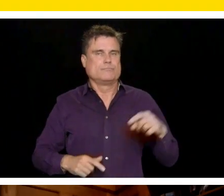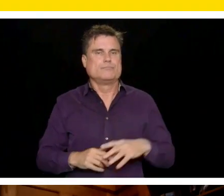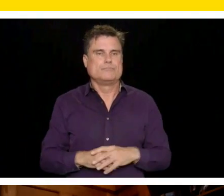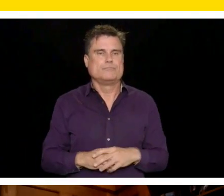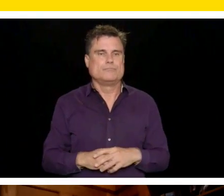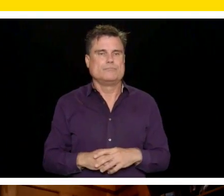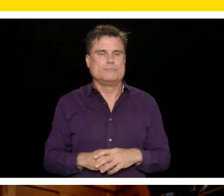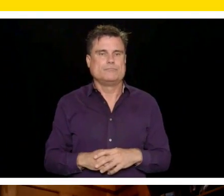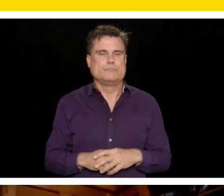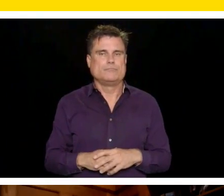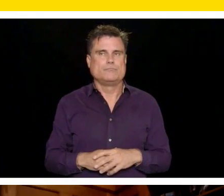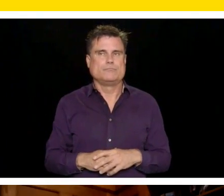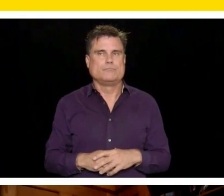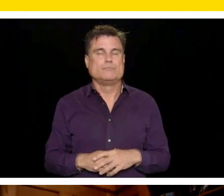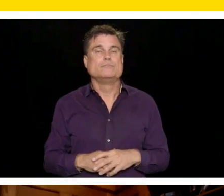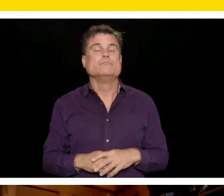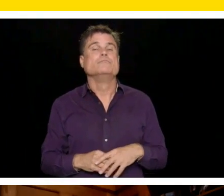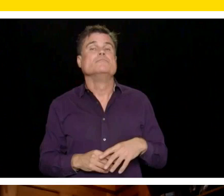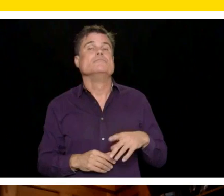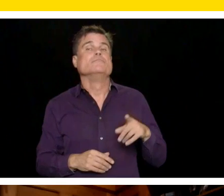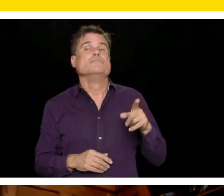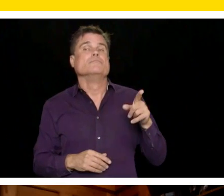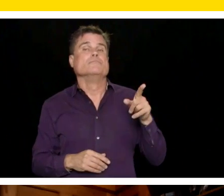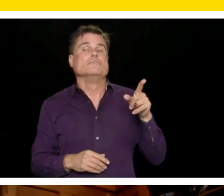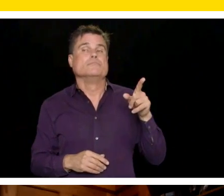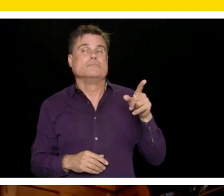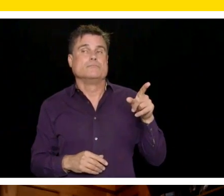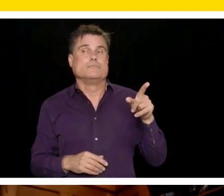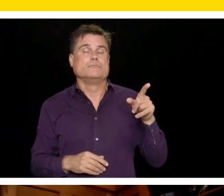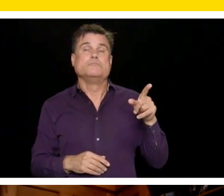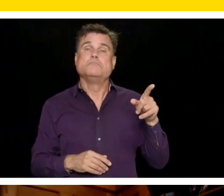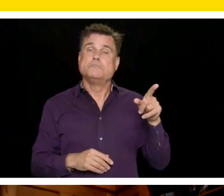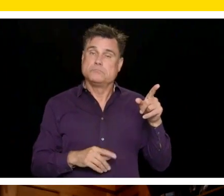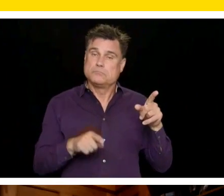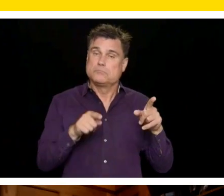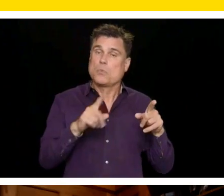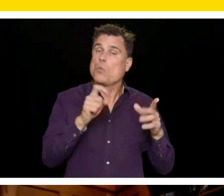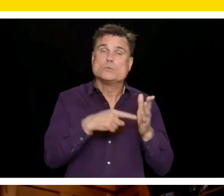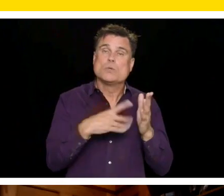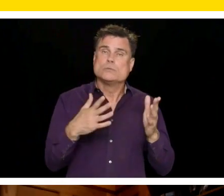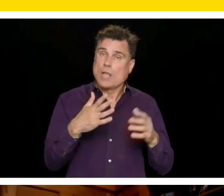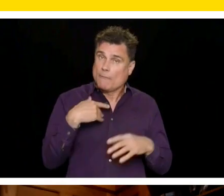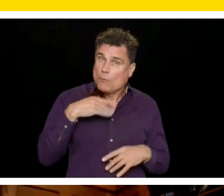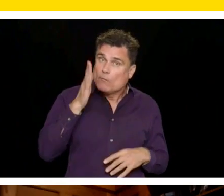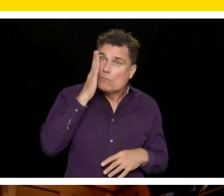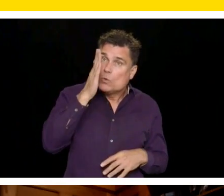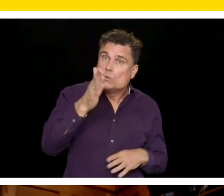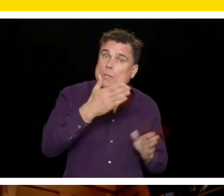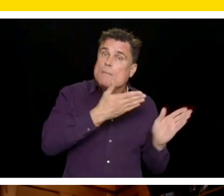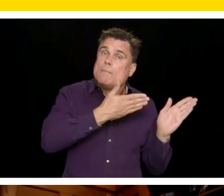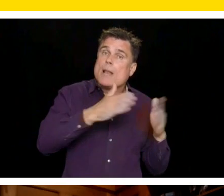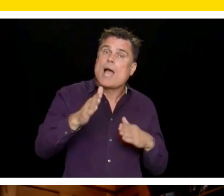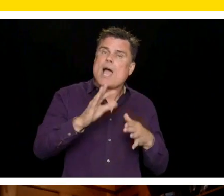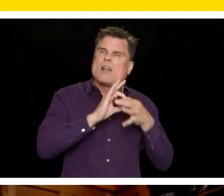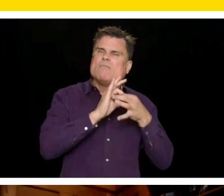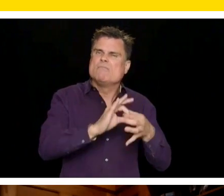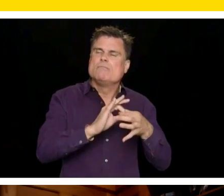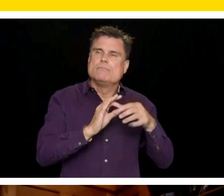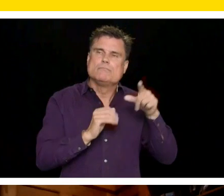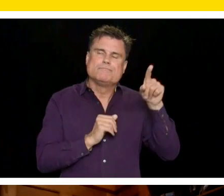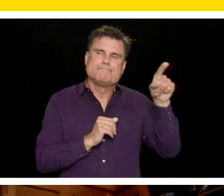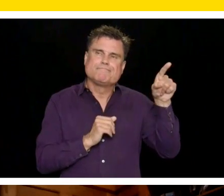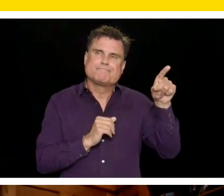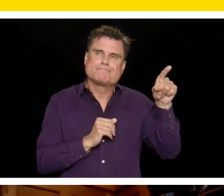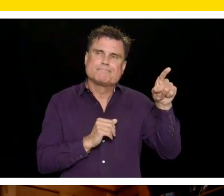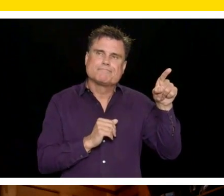that the provincial government fills in the holes that exist in the SECRA program from the